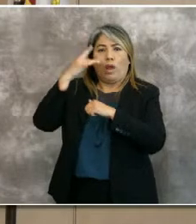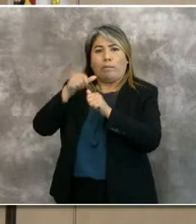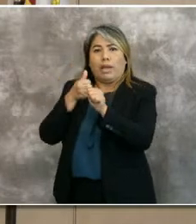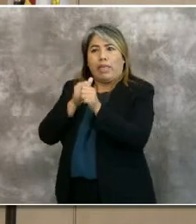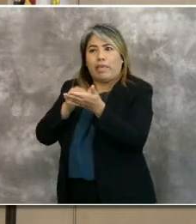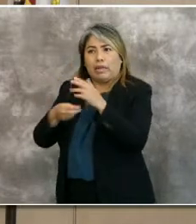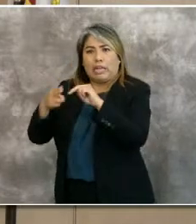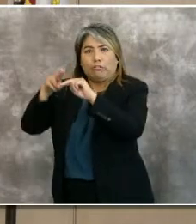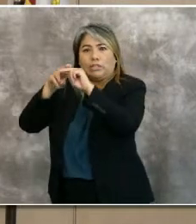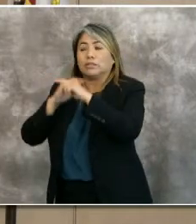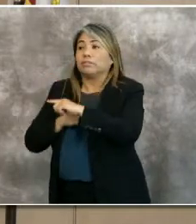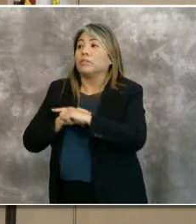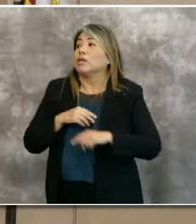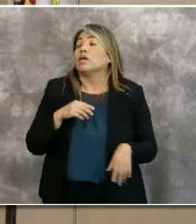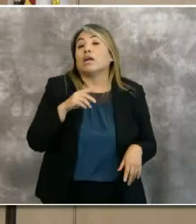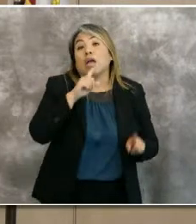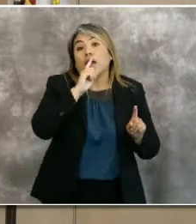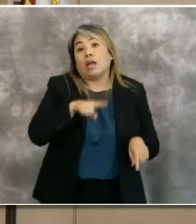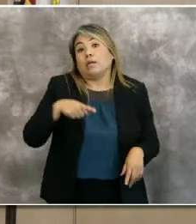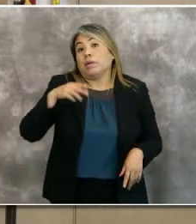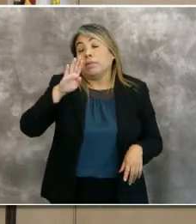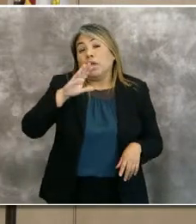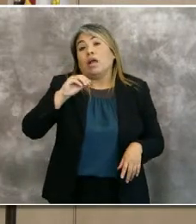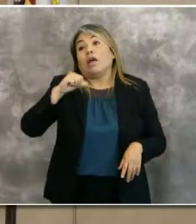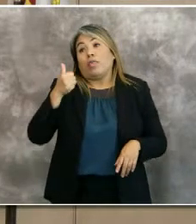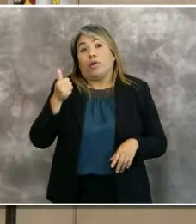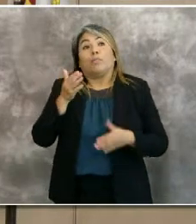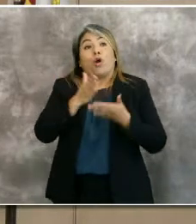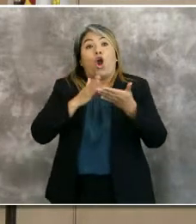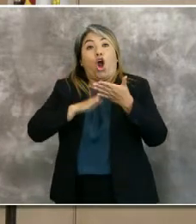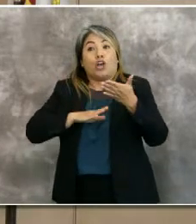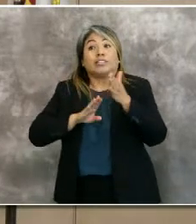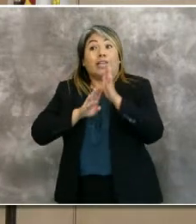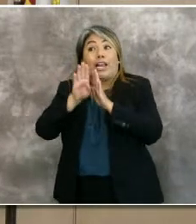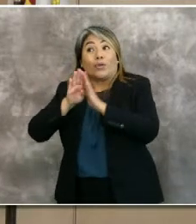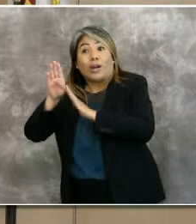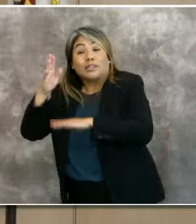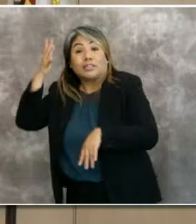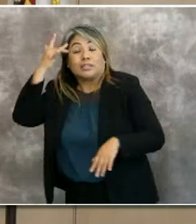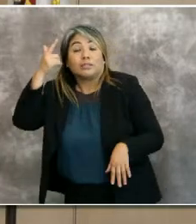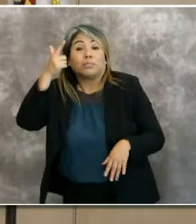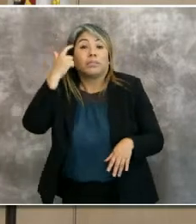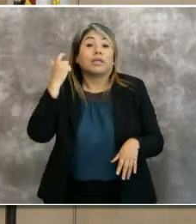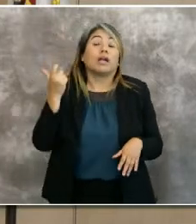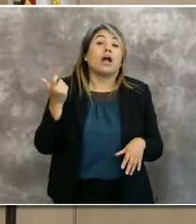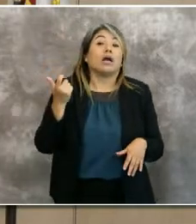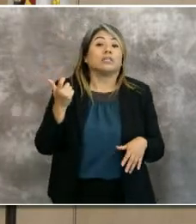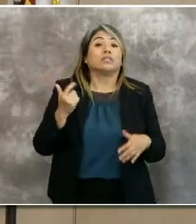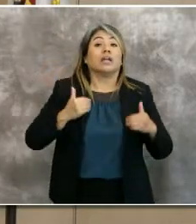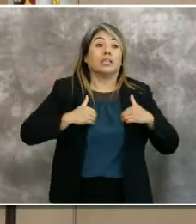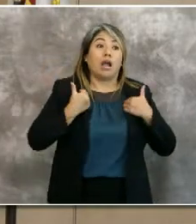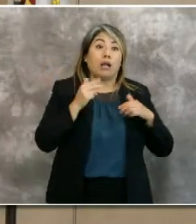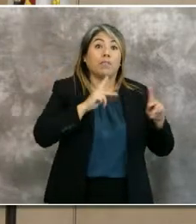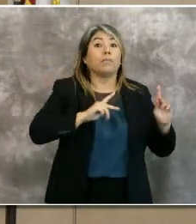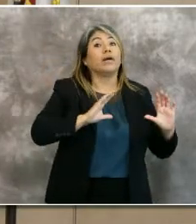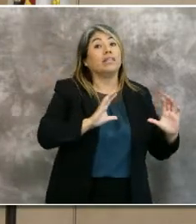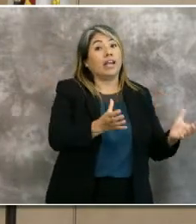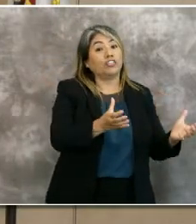Well, the increase in PB and all other parts of the county is attributed to a younger